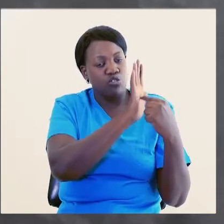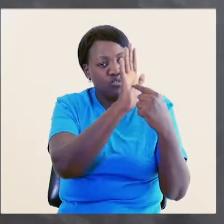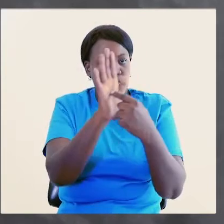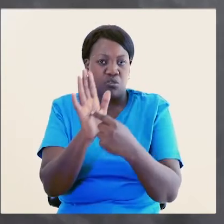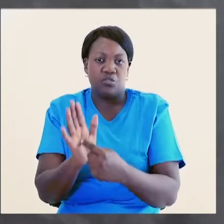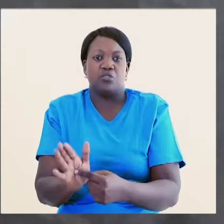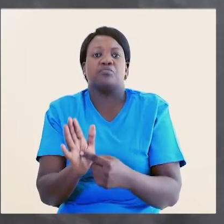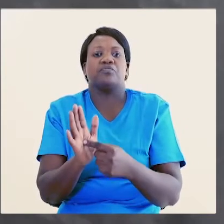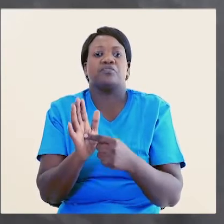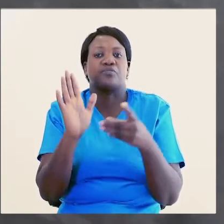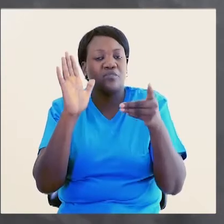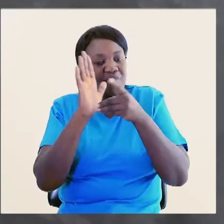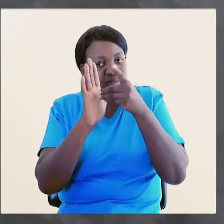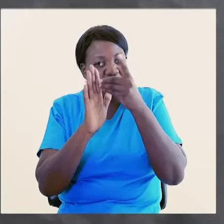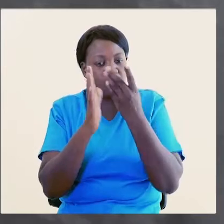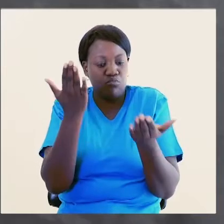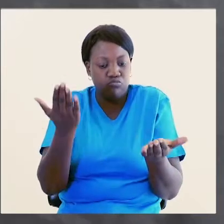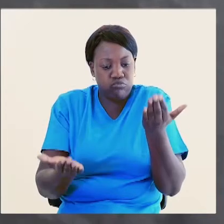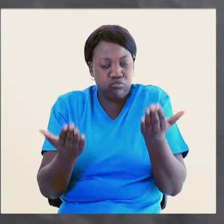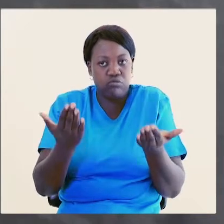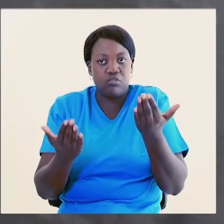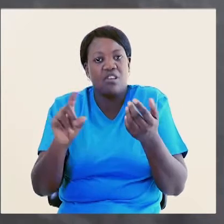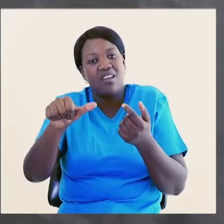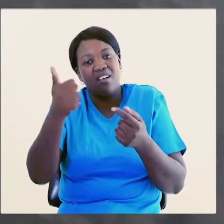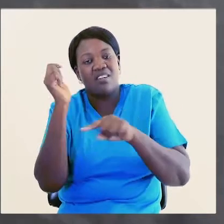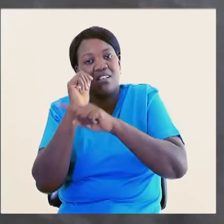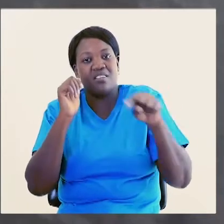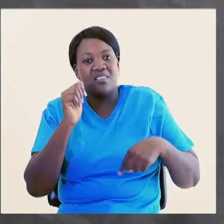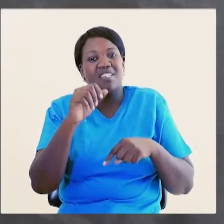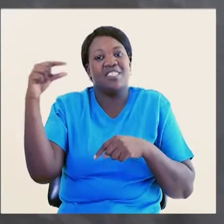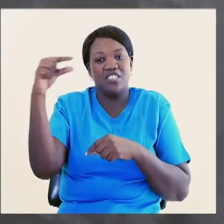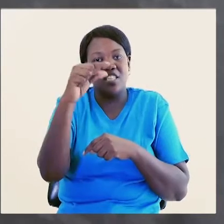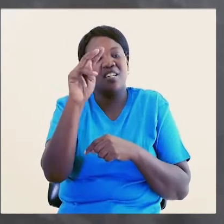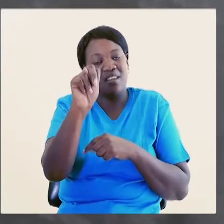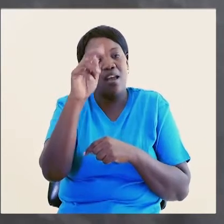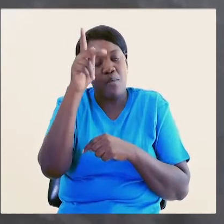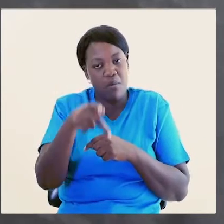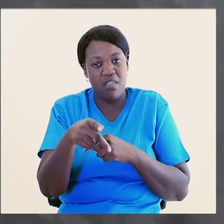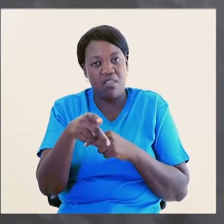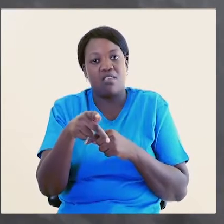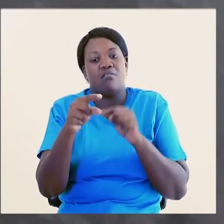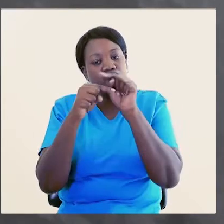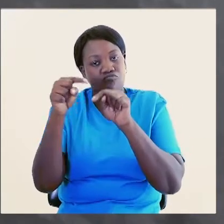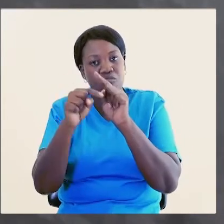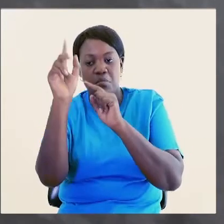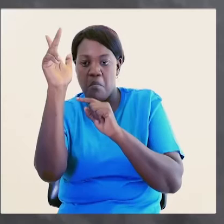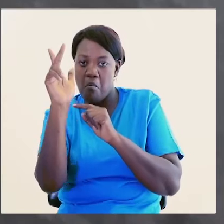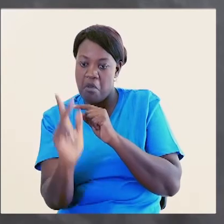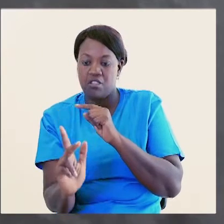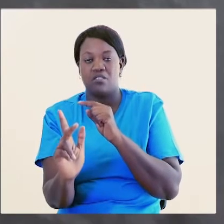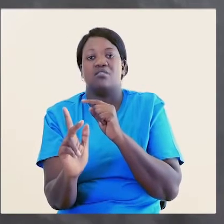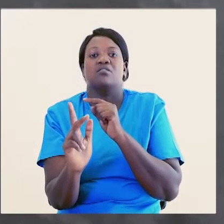that is used to compare countries' levels of development is GNP per capita or GNP per